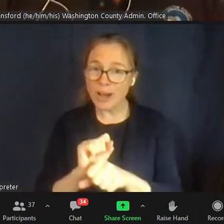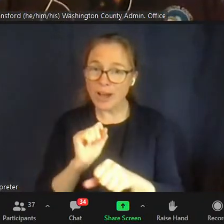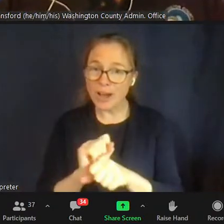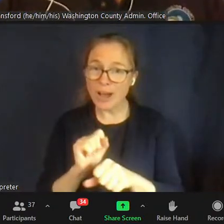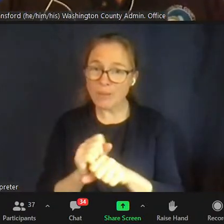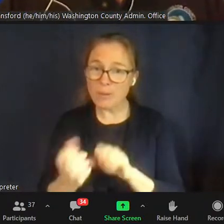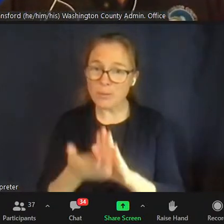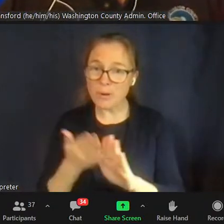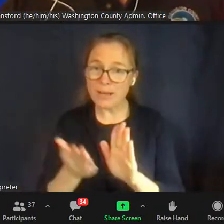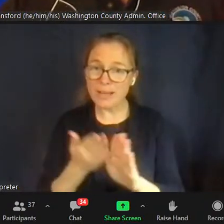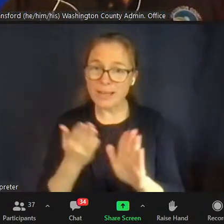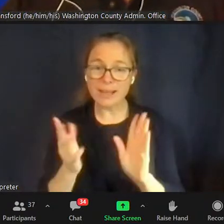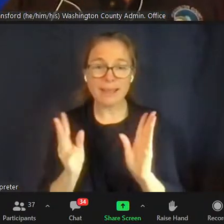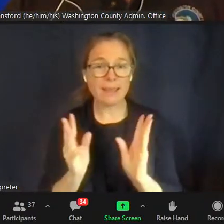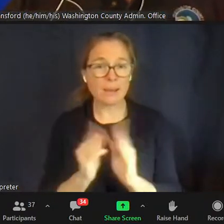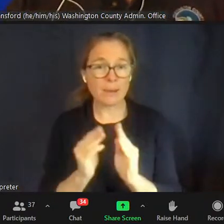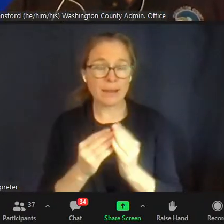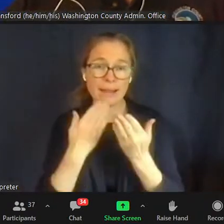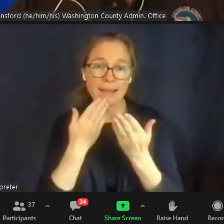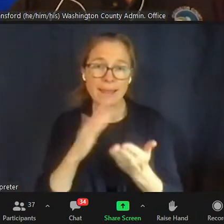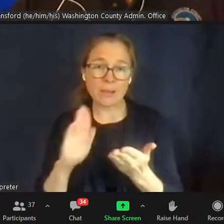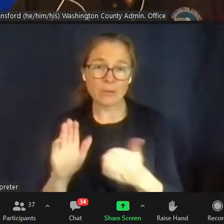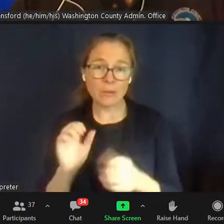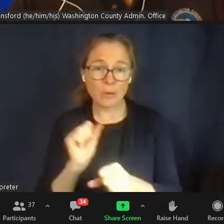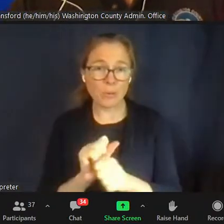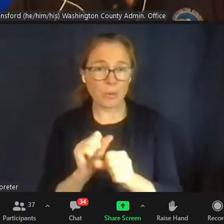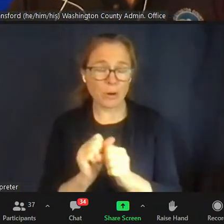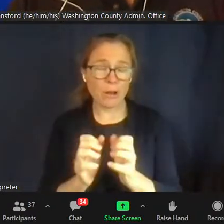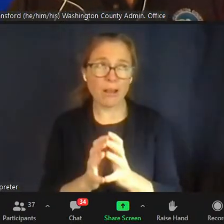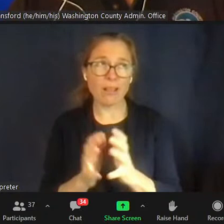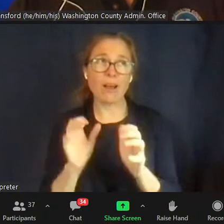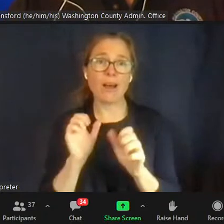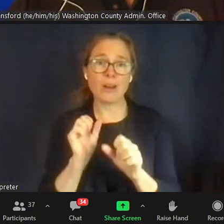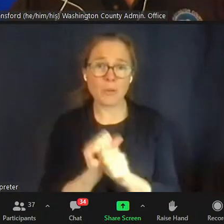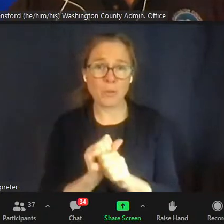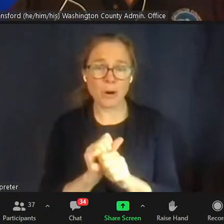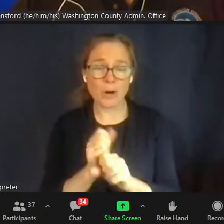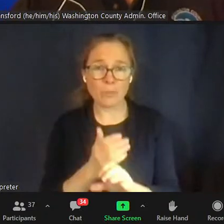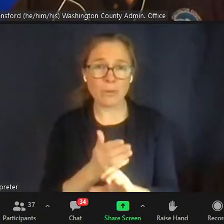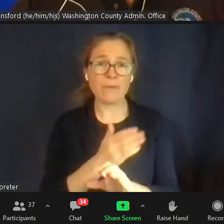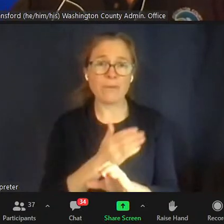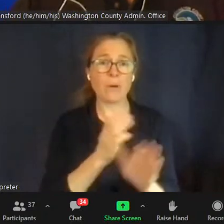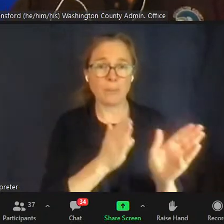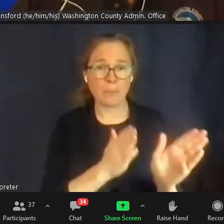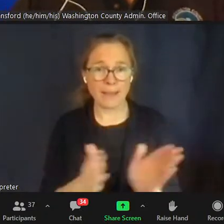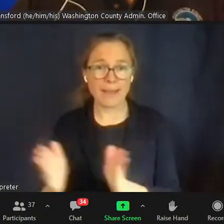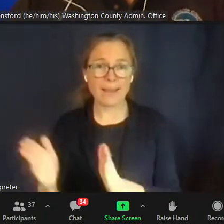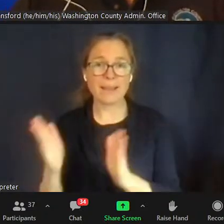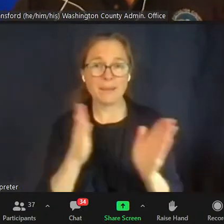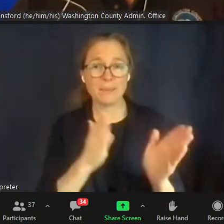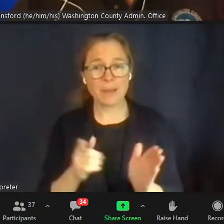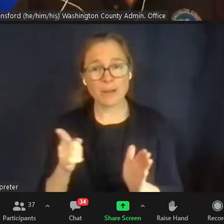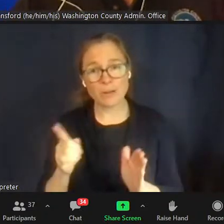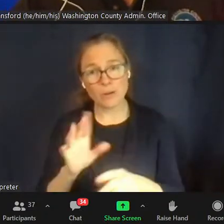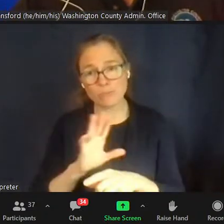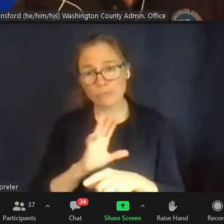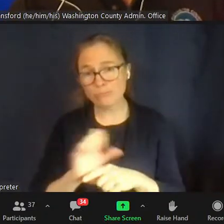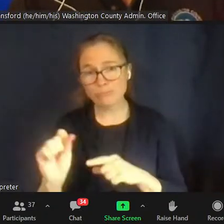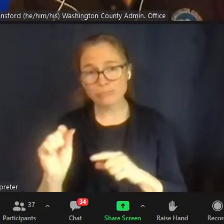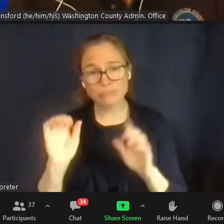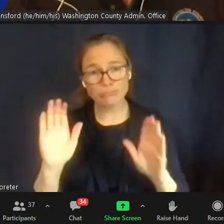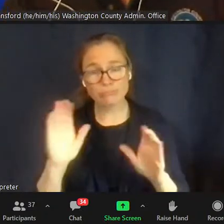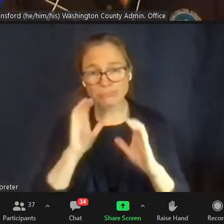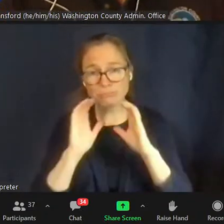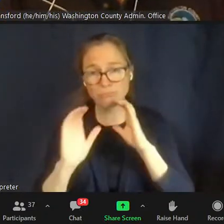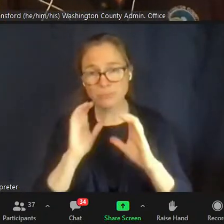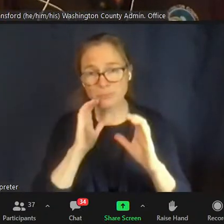appreciate all the work that you put in. There's a lot of work that goes into planning a town hall. You're a fantastic communicator,